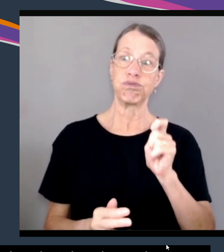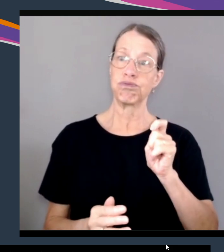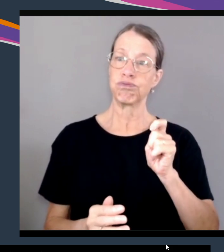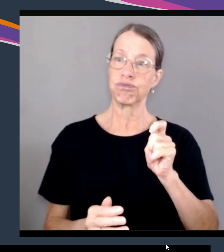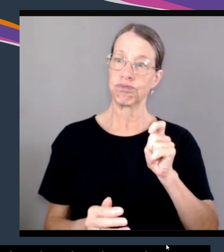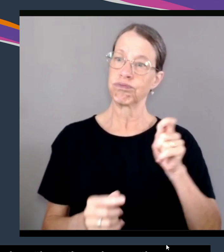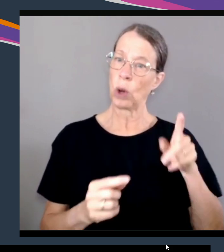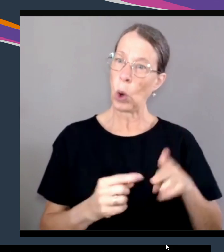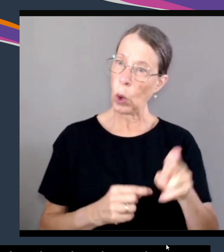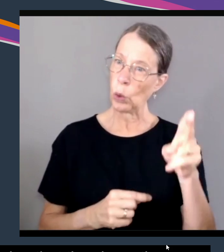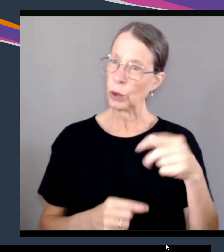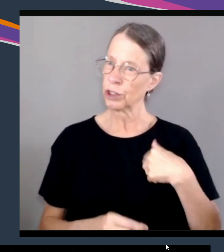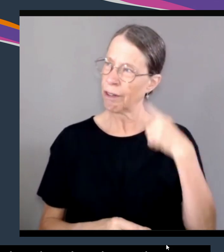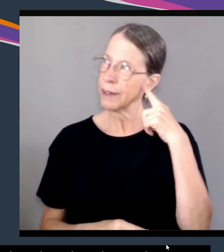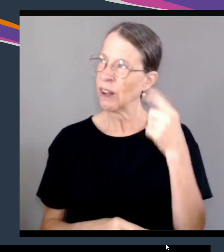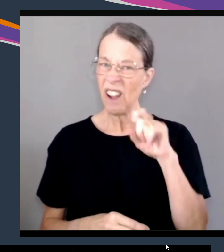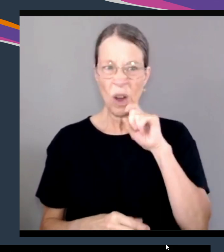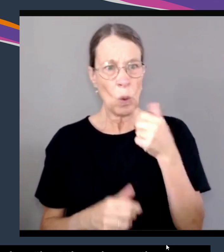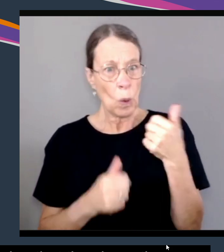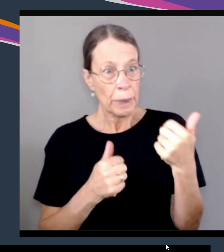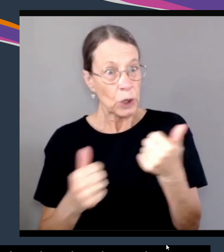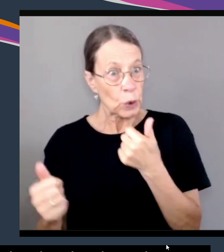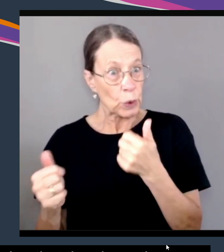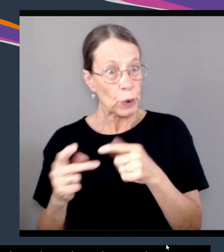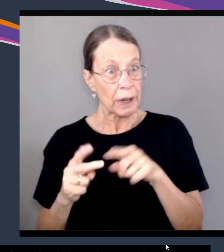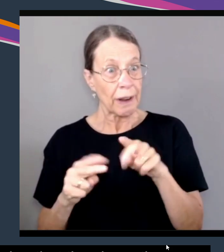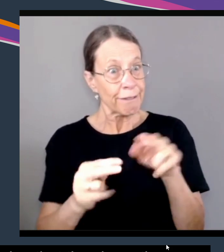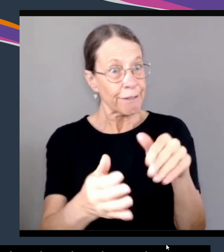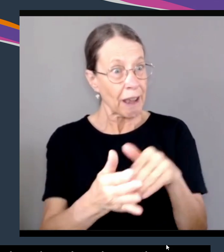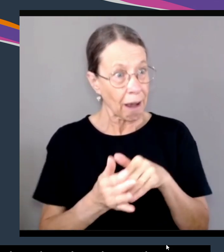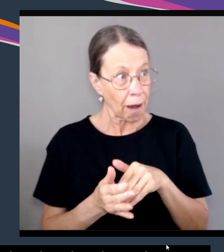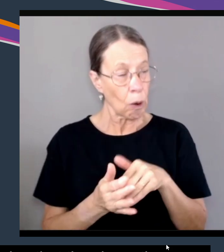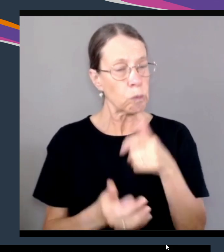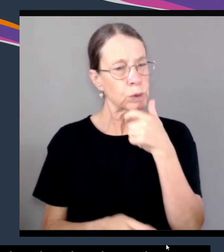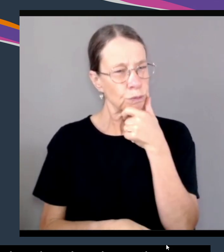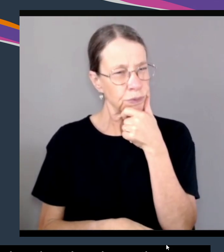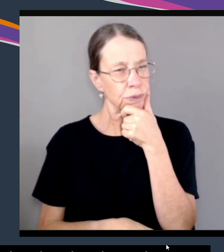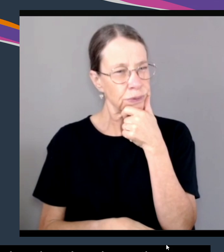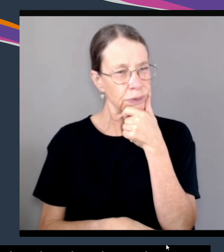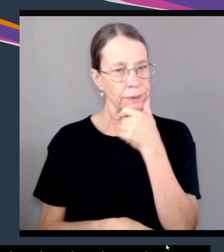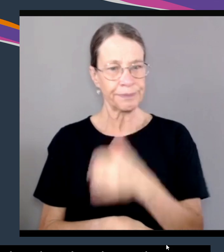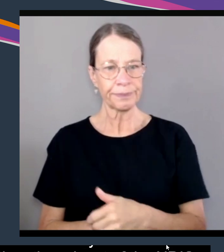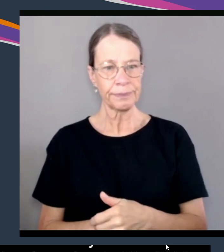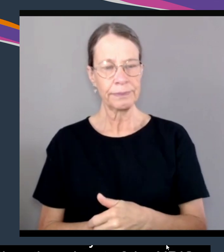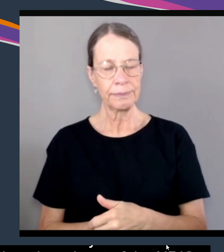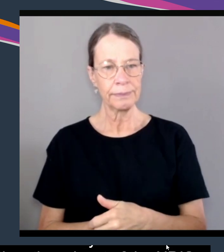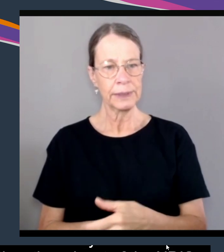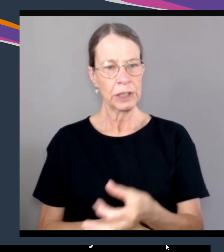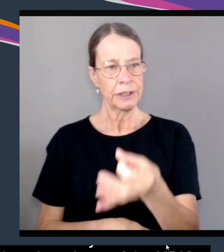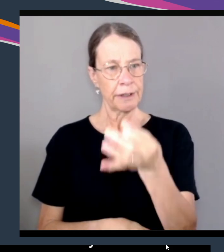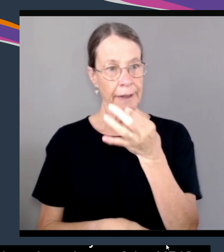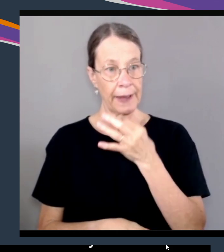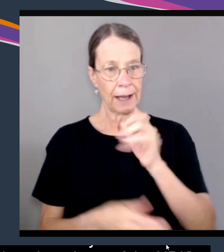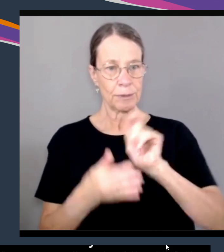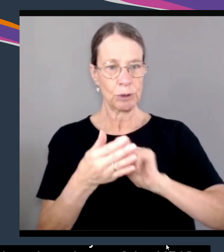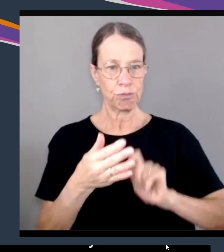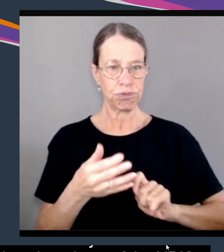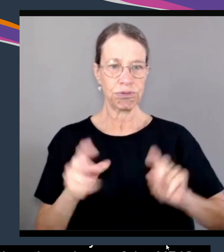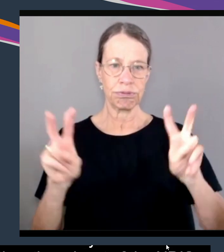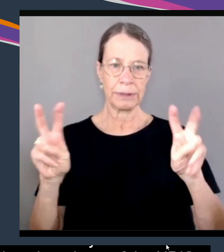I got a little bit of help with this. These do wonders, but it'd be great. And I was asked to fill in a hearing handicap